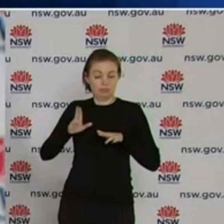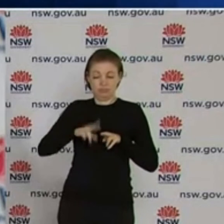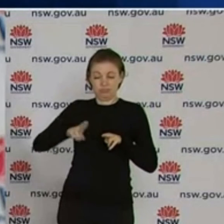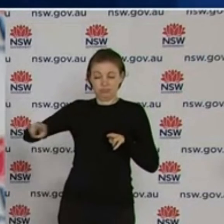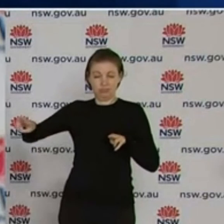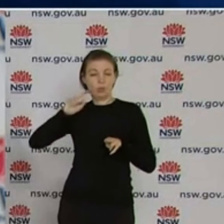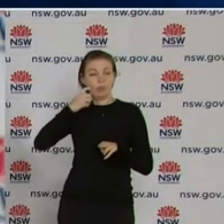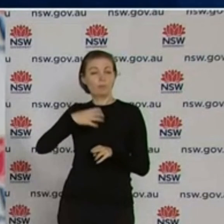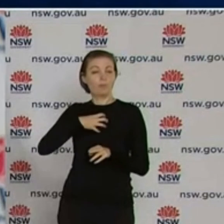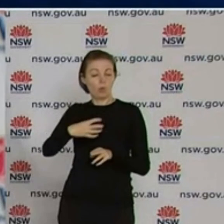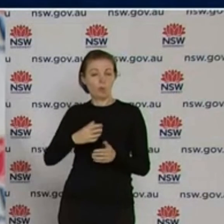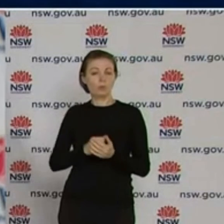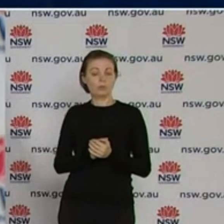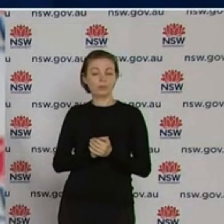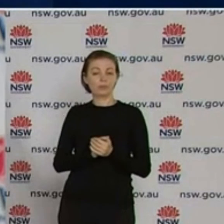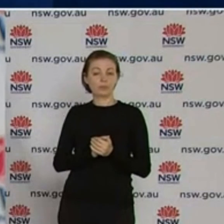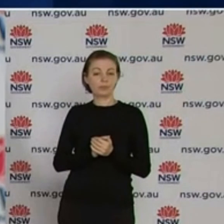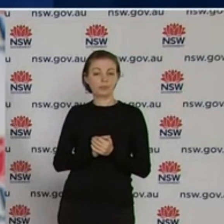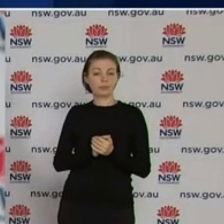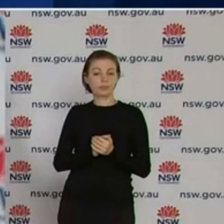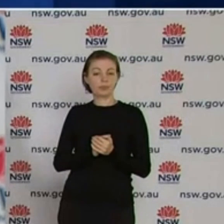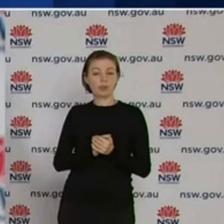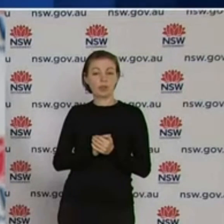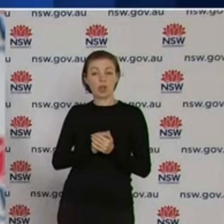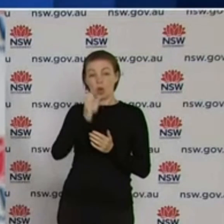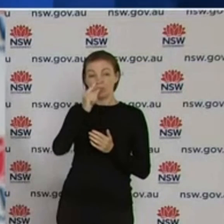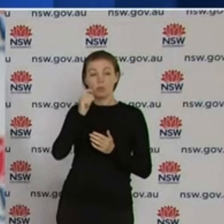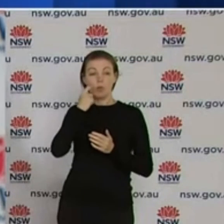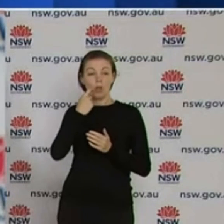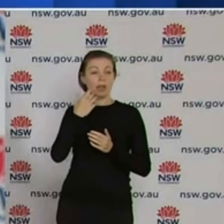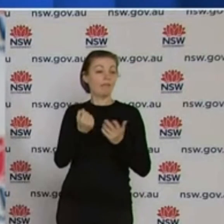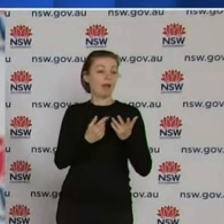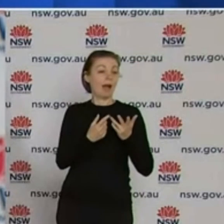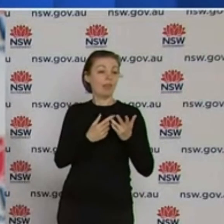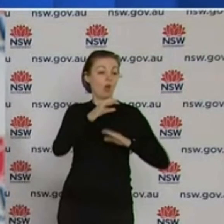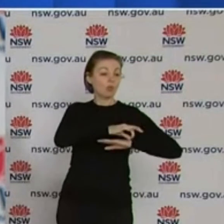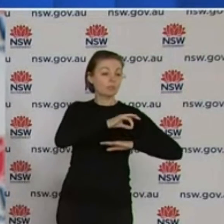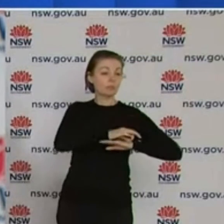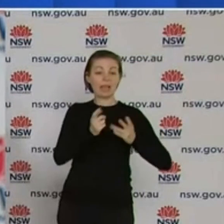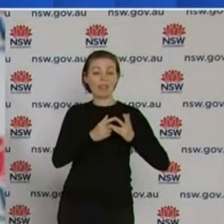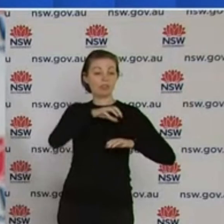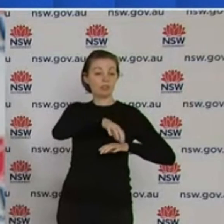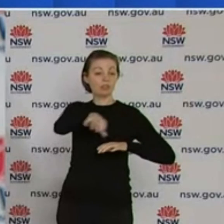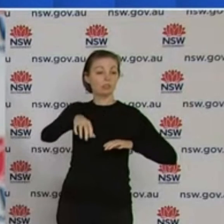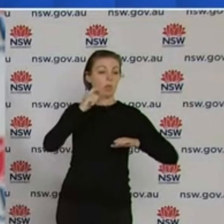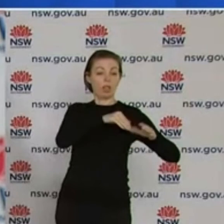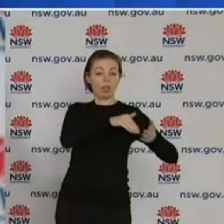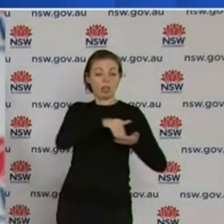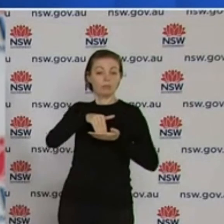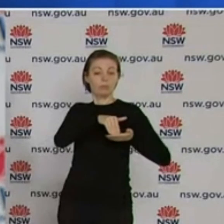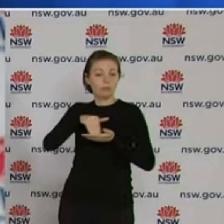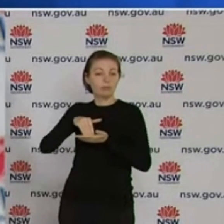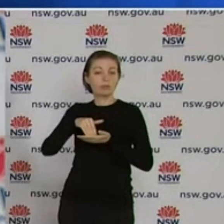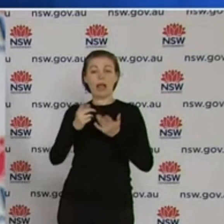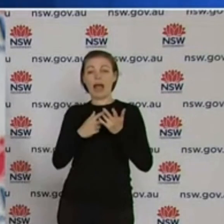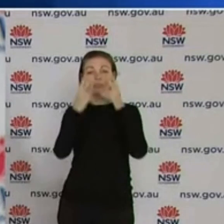intensive care unit. Hospitals will be sharing around the load. Staff who've been retrained and re-skilled